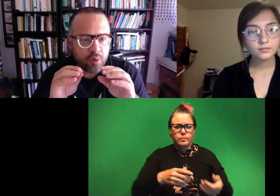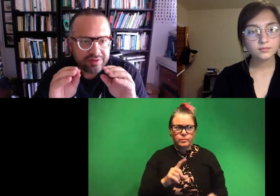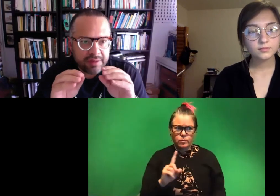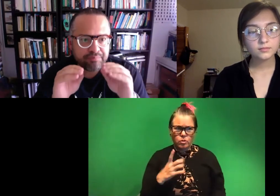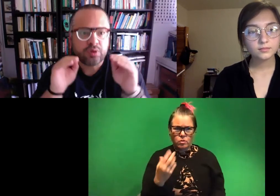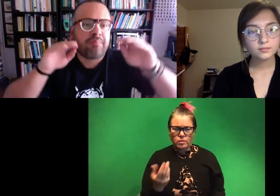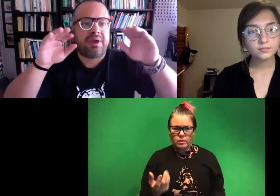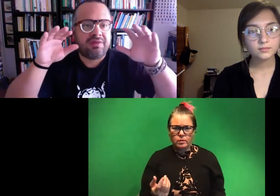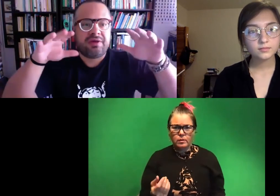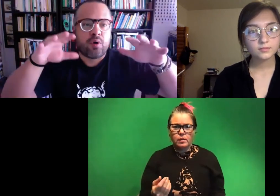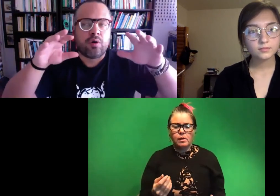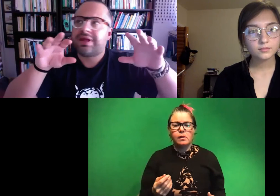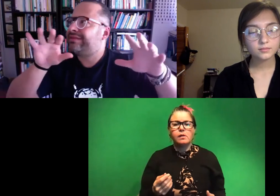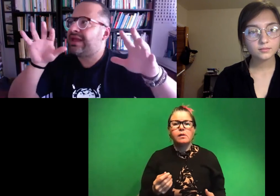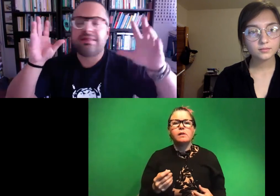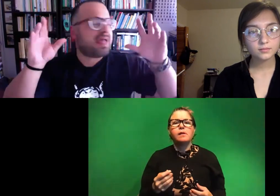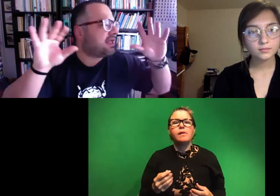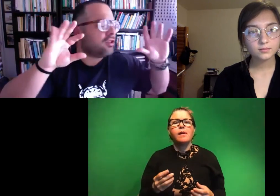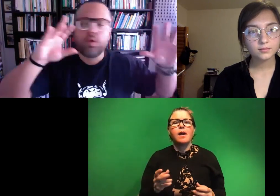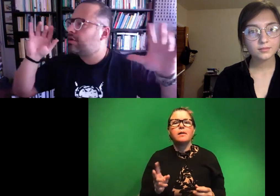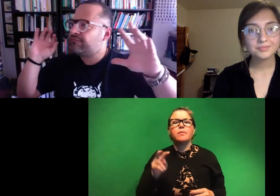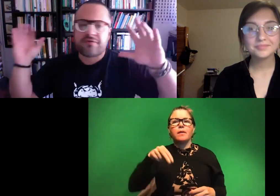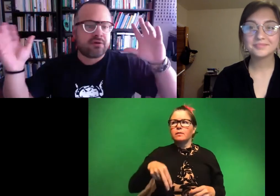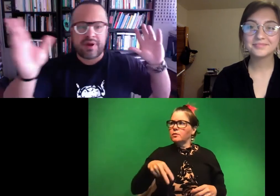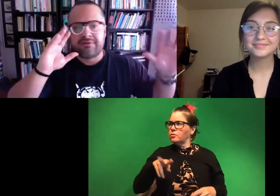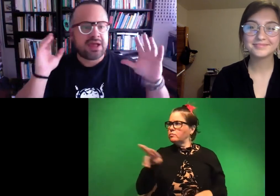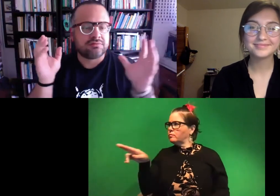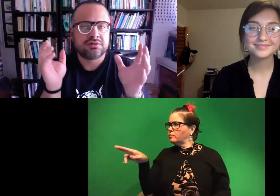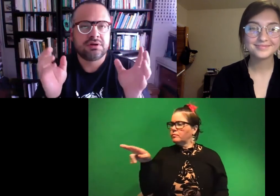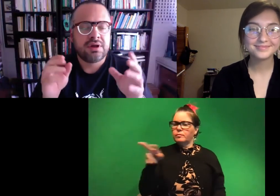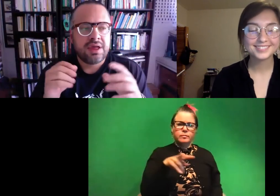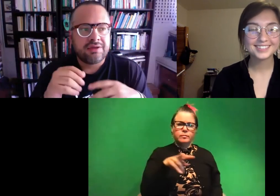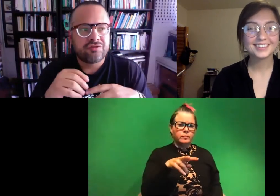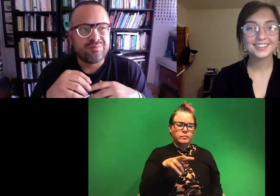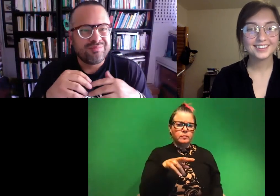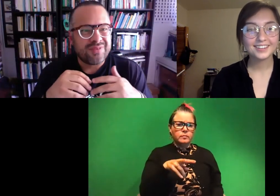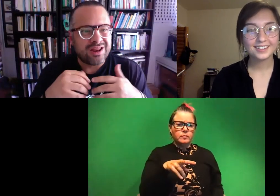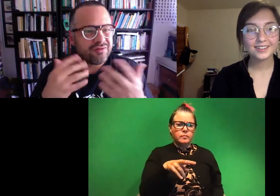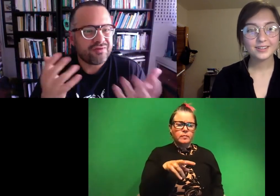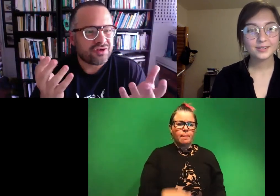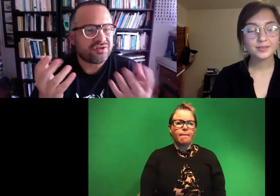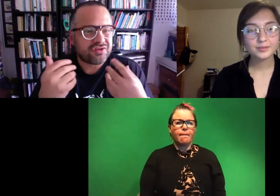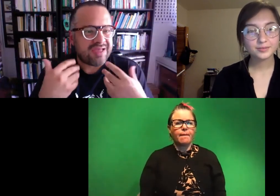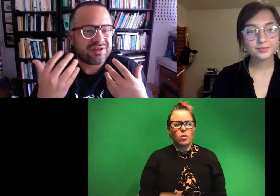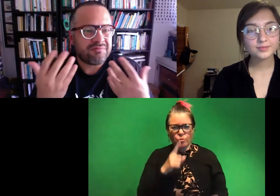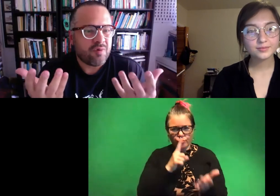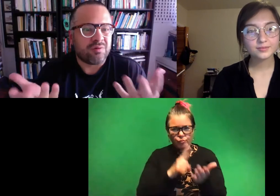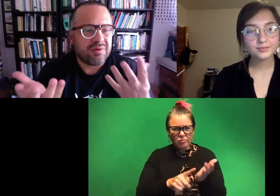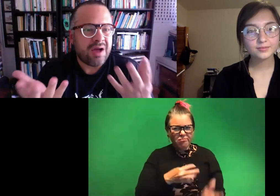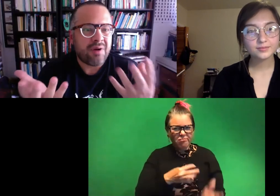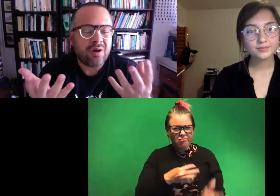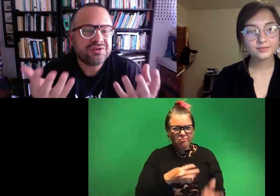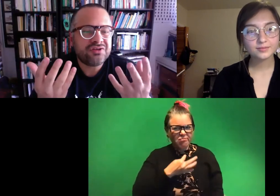some point they put up in the ball and they like look from around. So a lot of researchers asking,